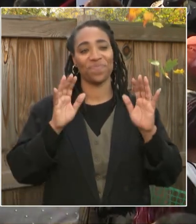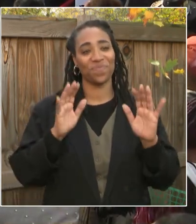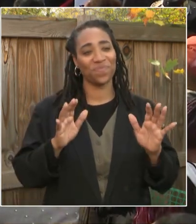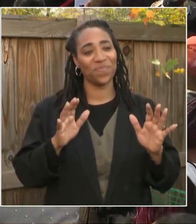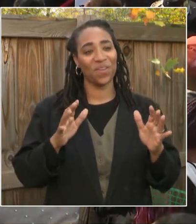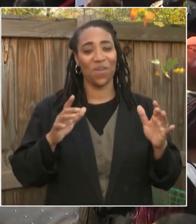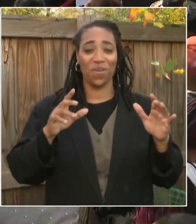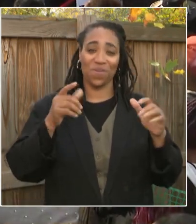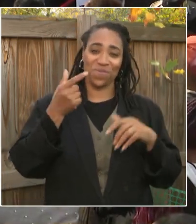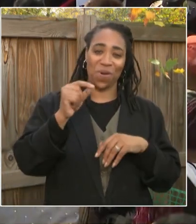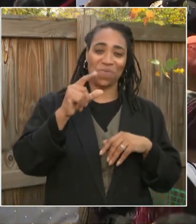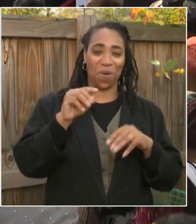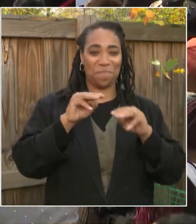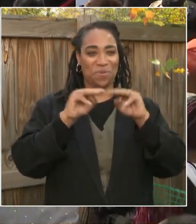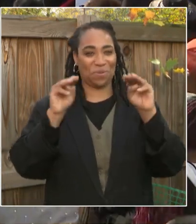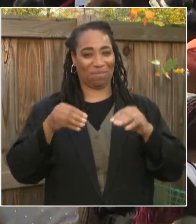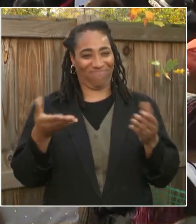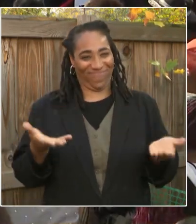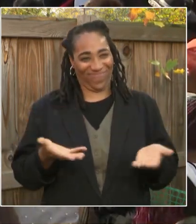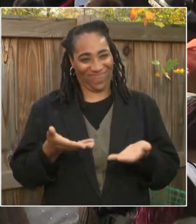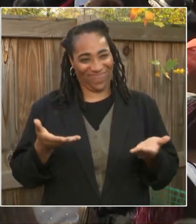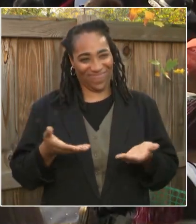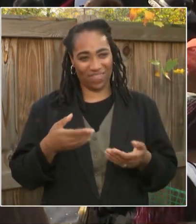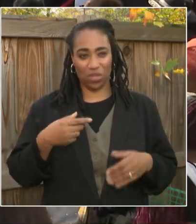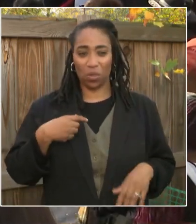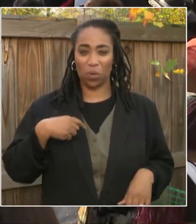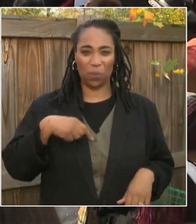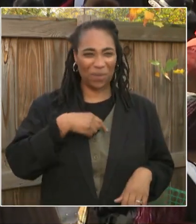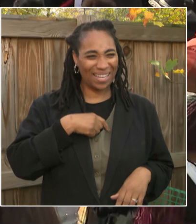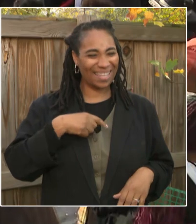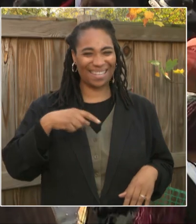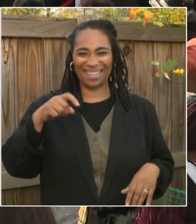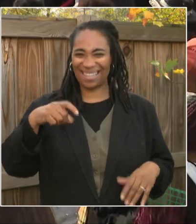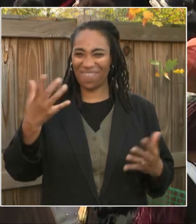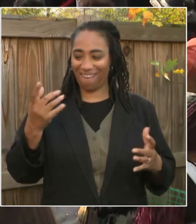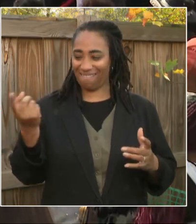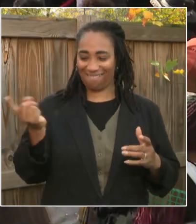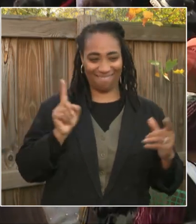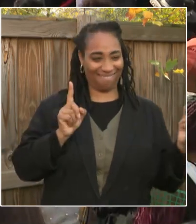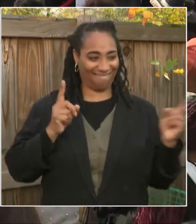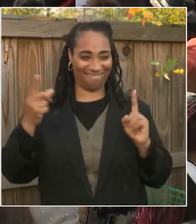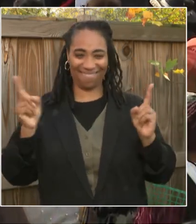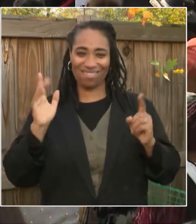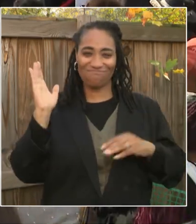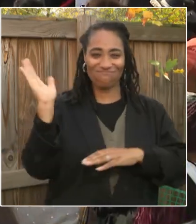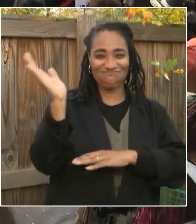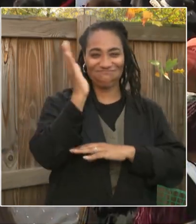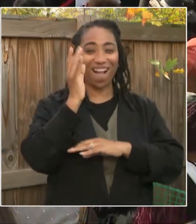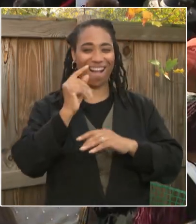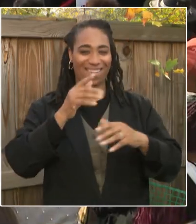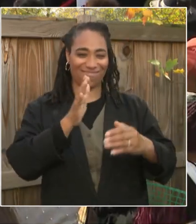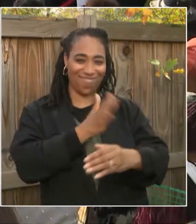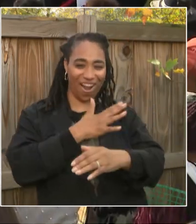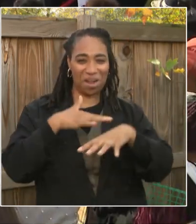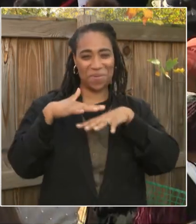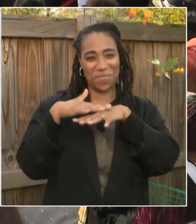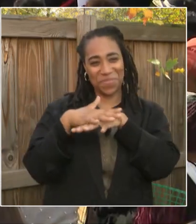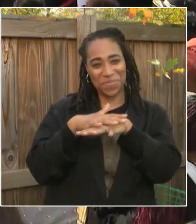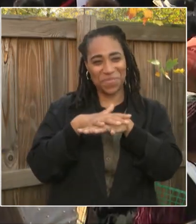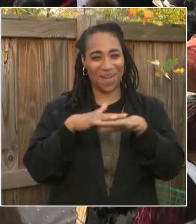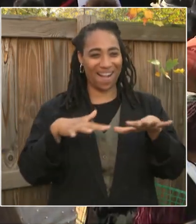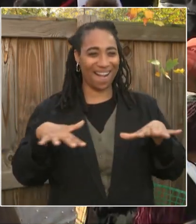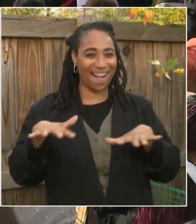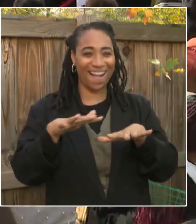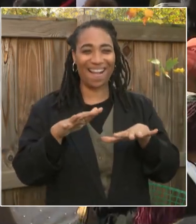have all talking and no crank. Amen, somebody. So I don't know about y'all, but they said junkyard and backyard is on the lineup, and so I came for the